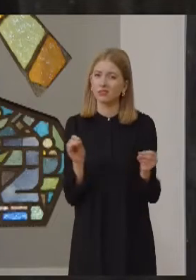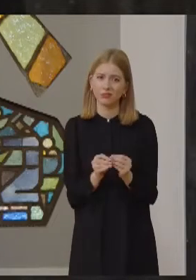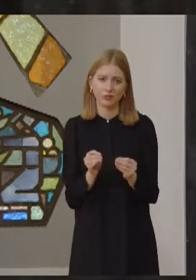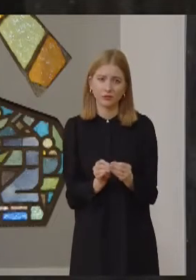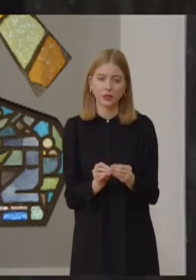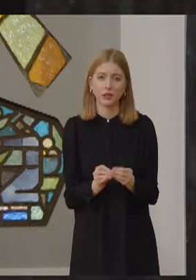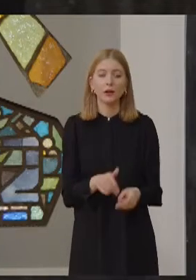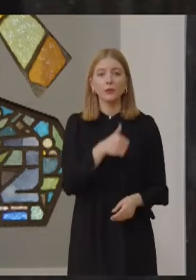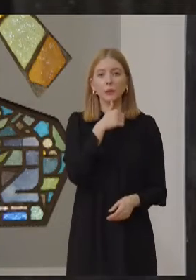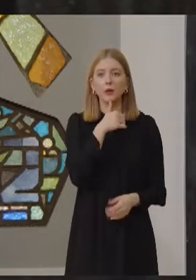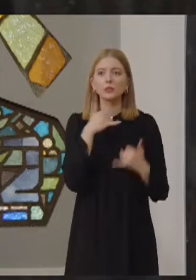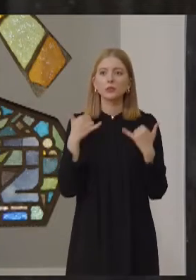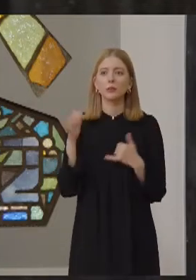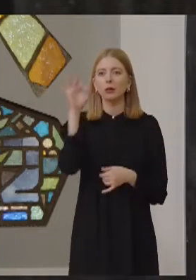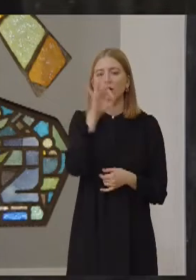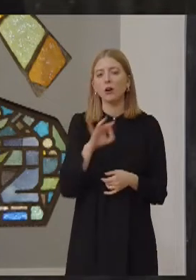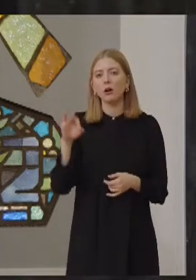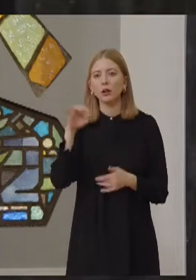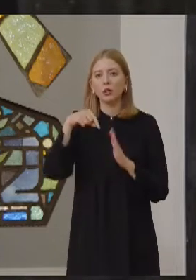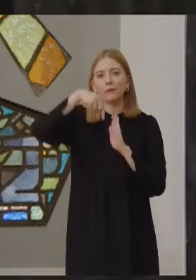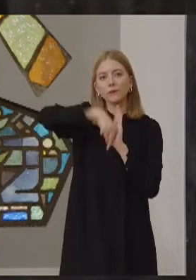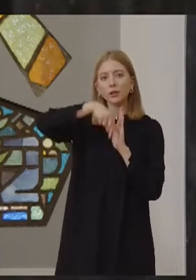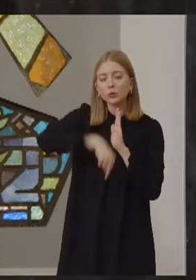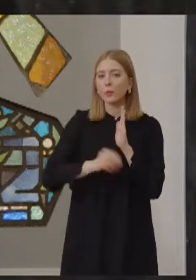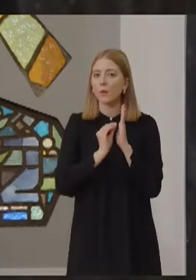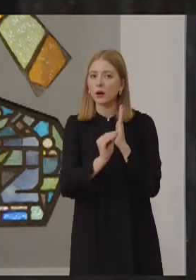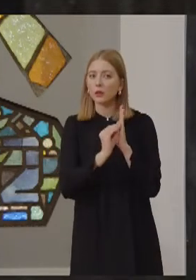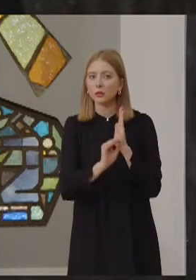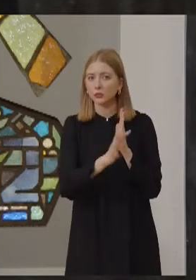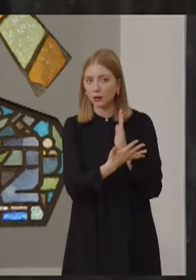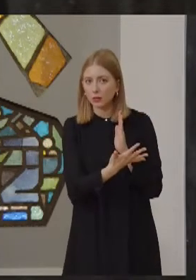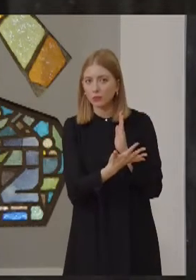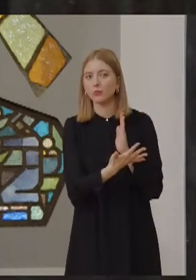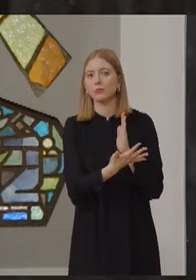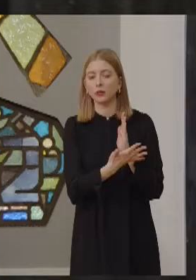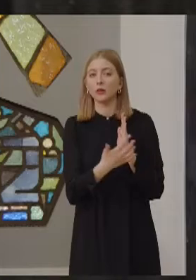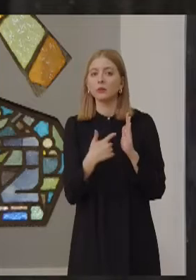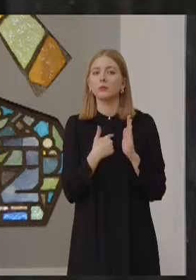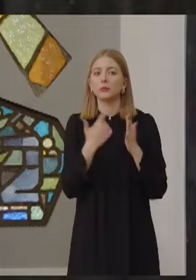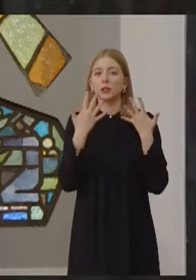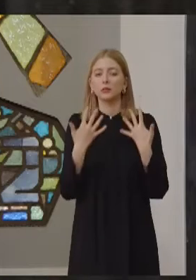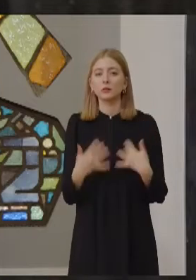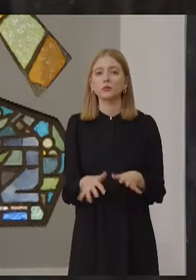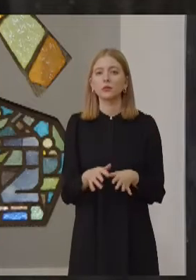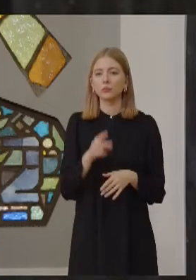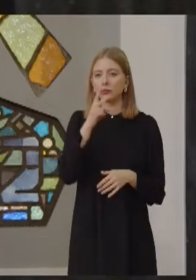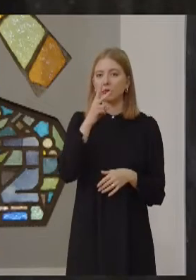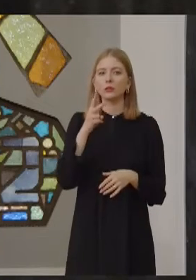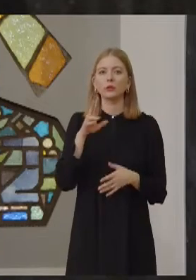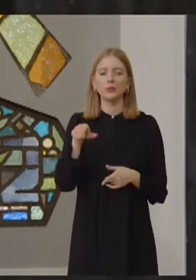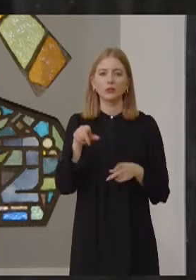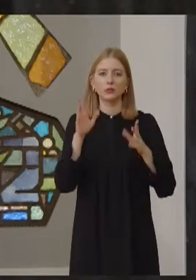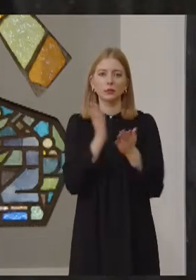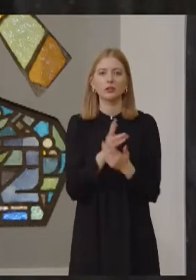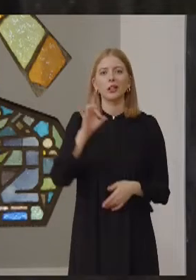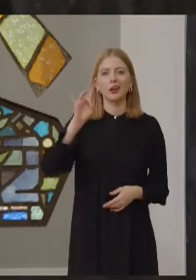change. When we speak about the substance or the text, the most sensitive text,